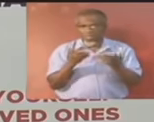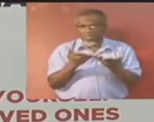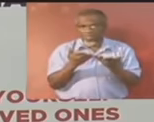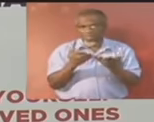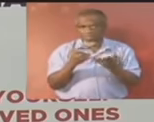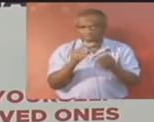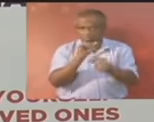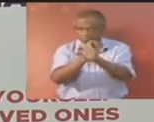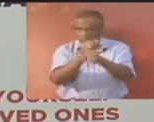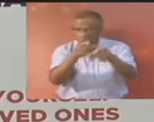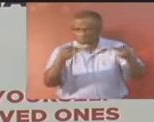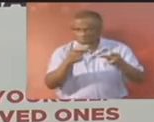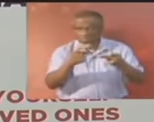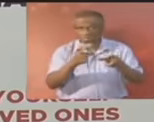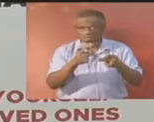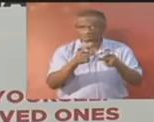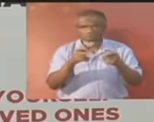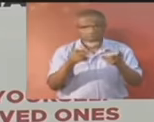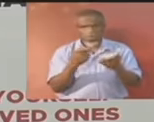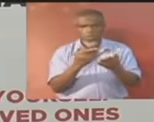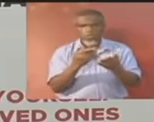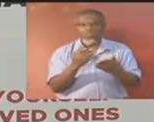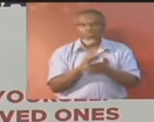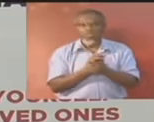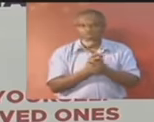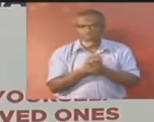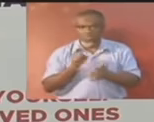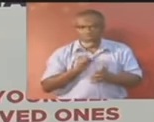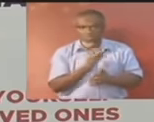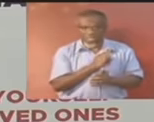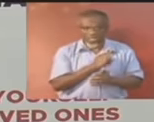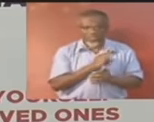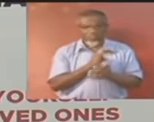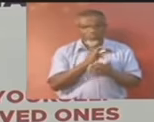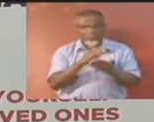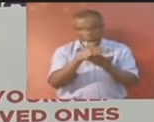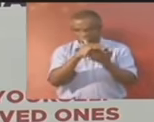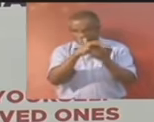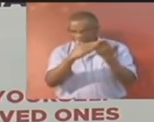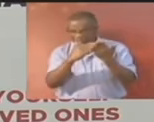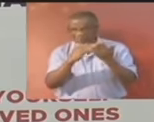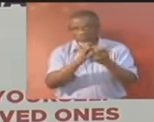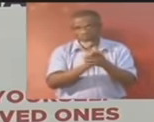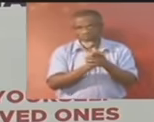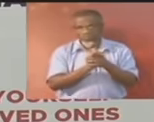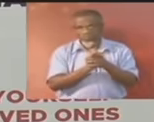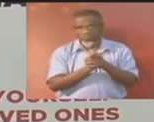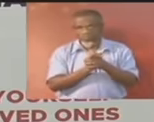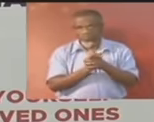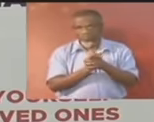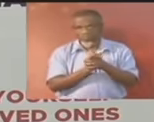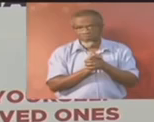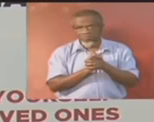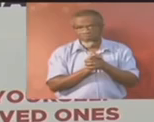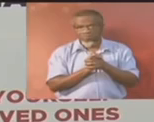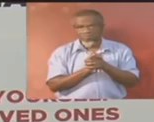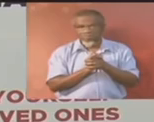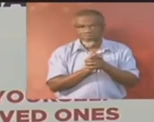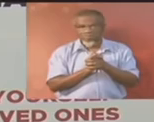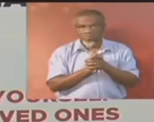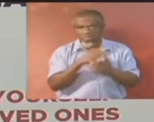required to continue with respect to maintaining the organs of the state, and there was a limited flight